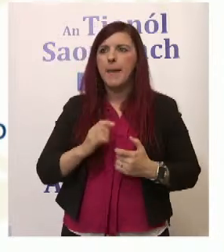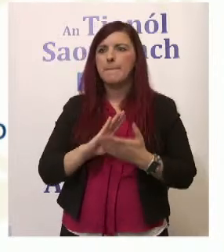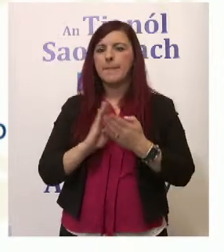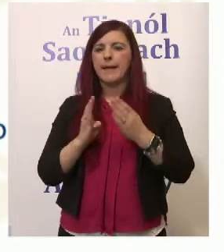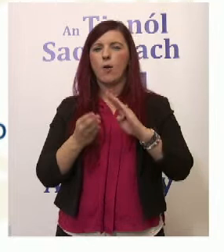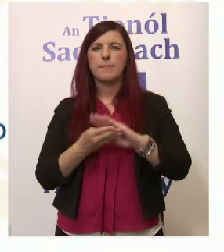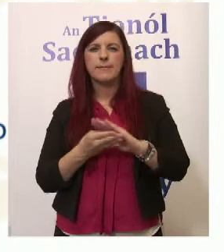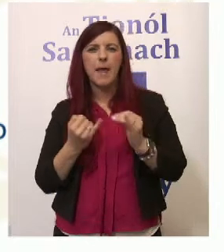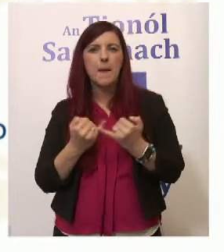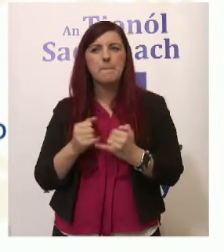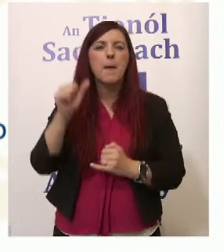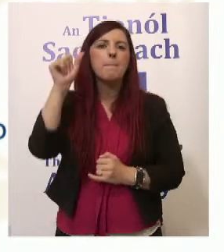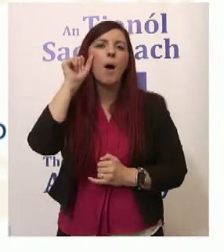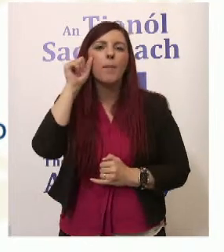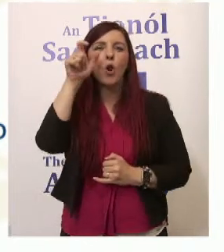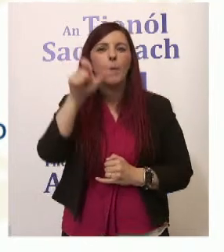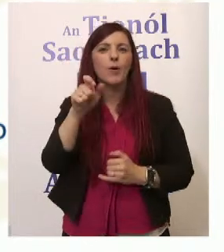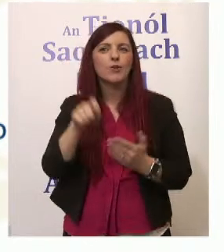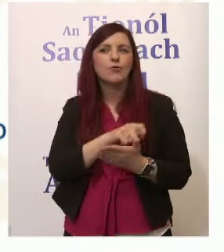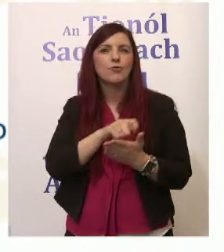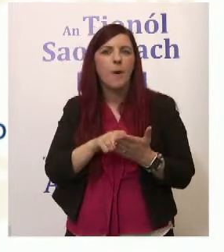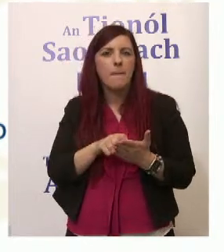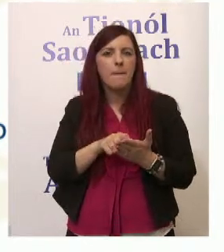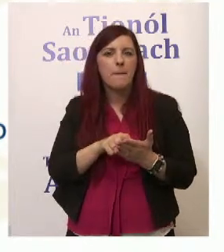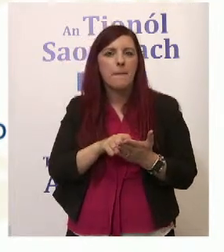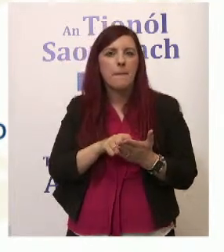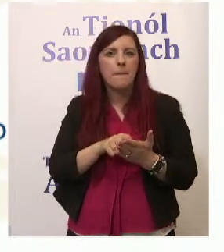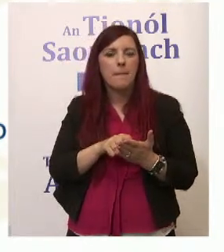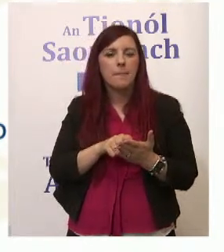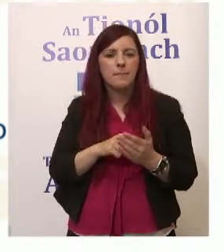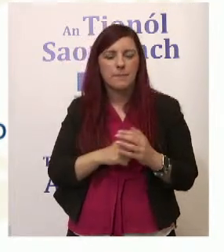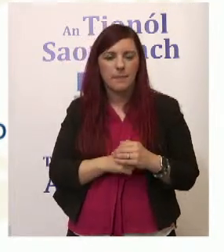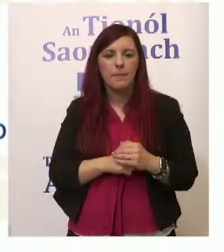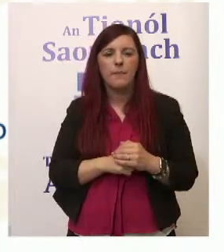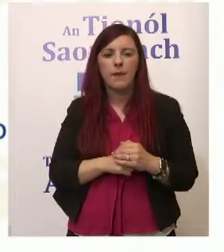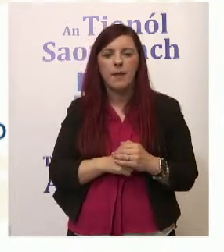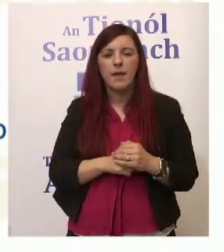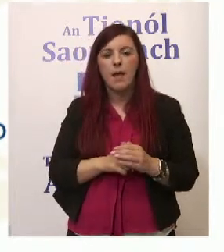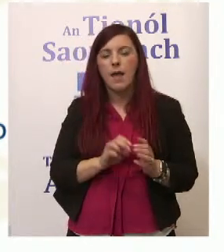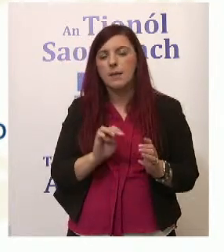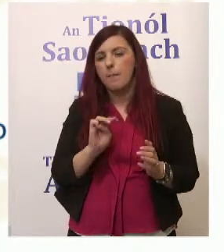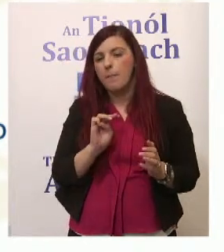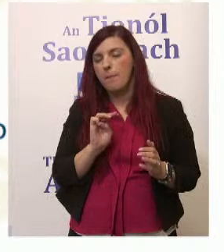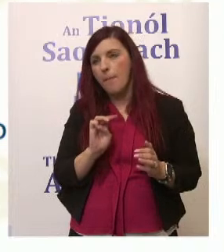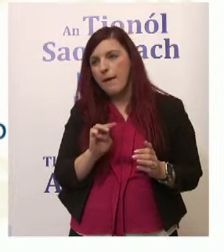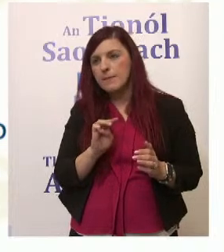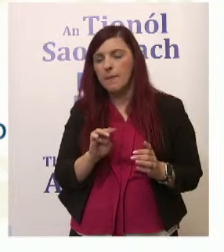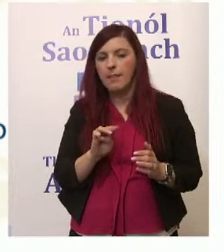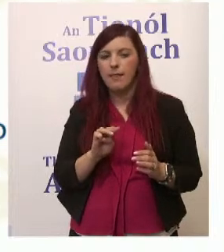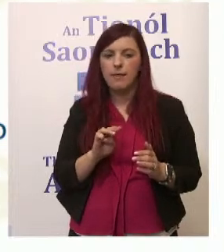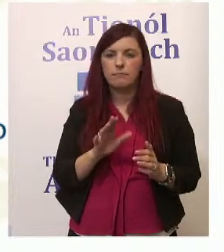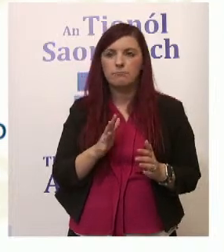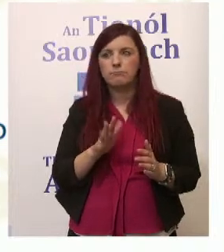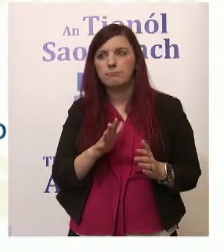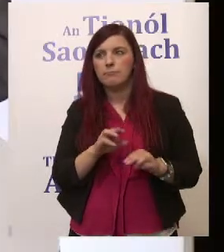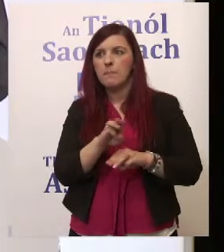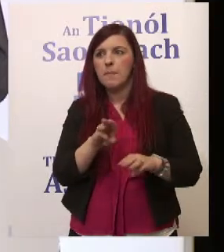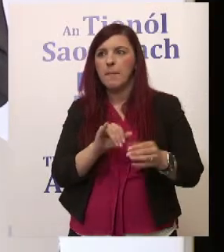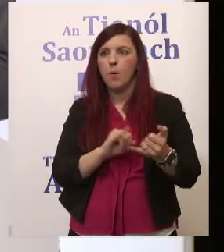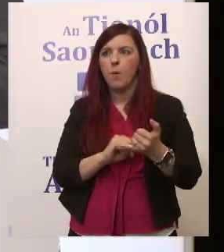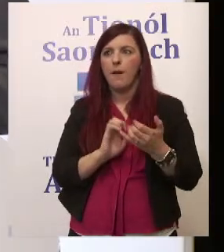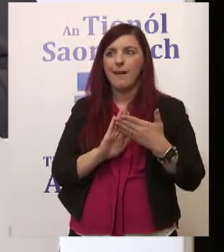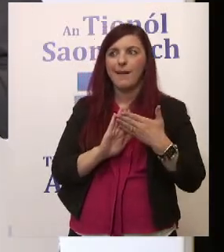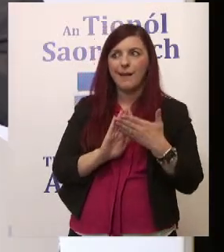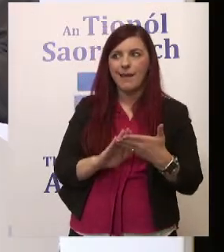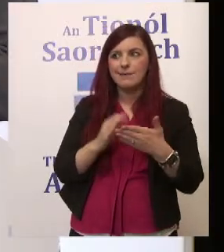the disaffected, the way our MEP seats can be sometimes. It's possible that, you know, people who are against